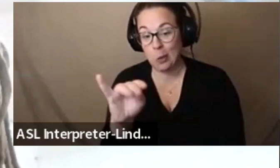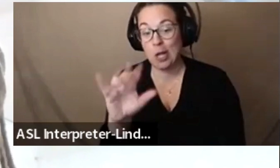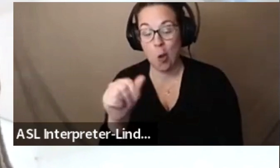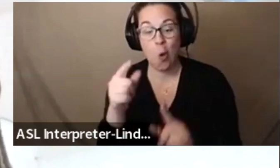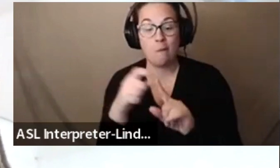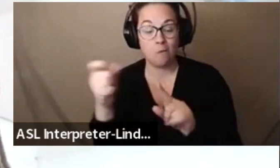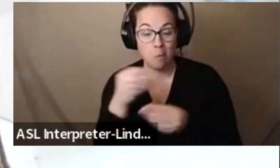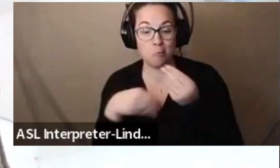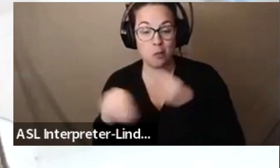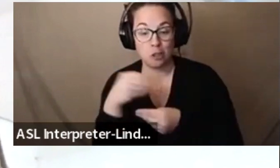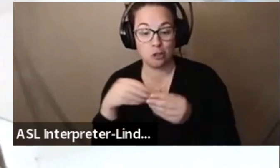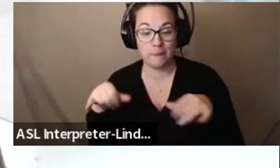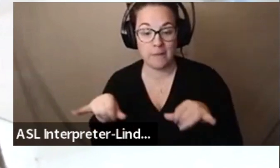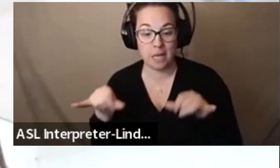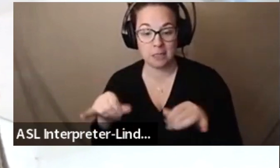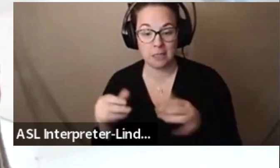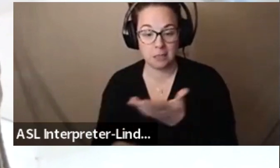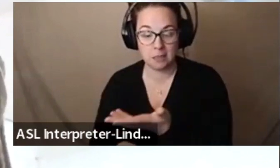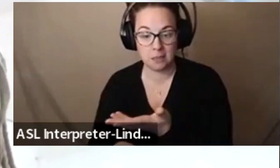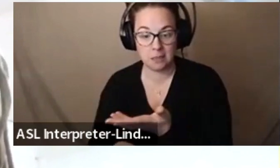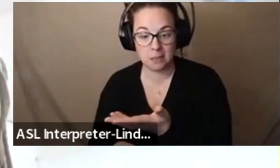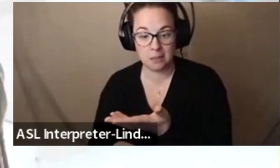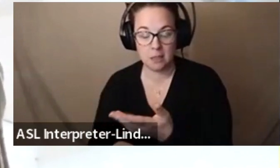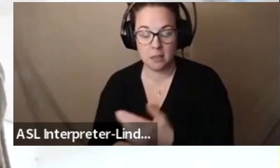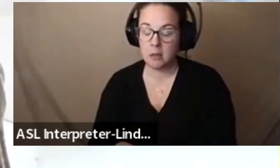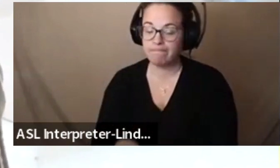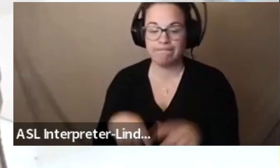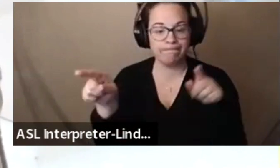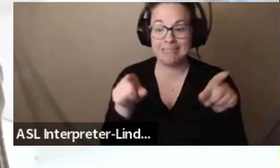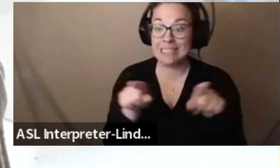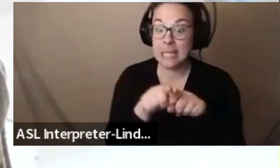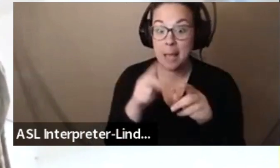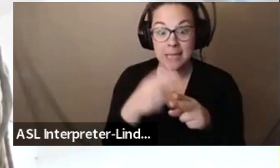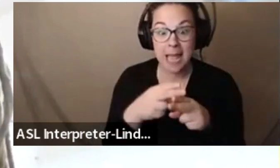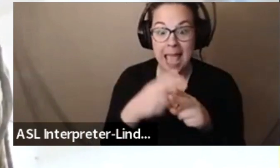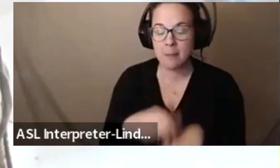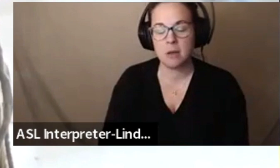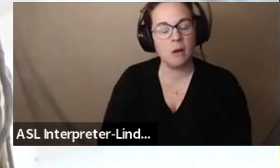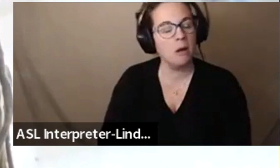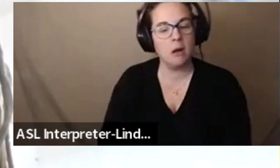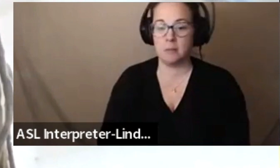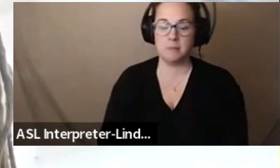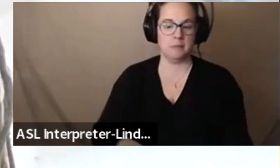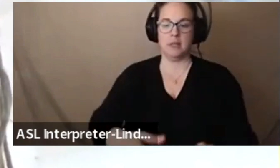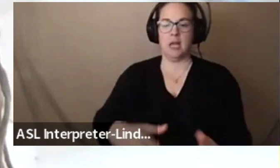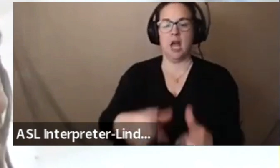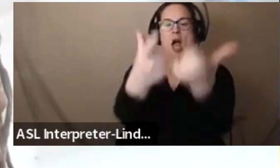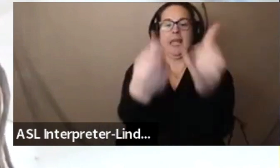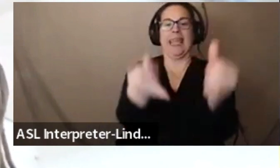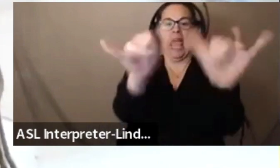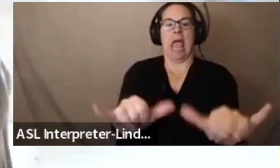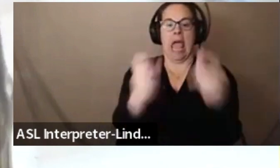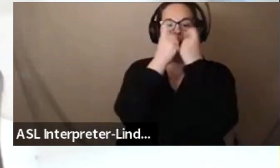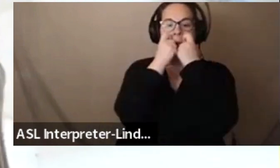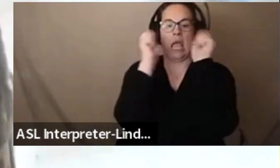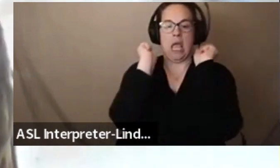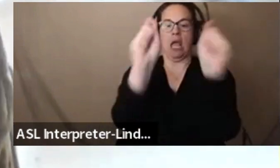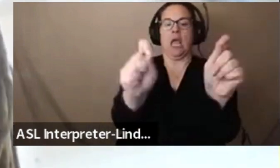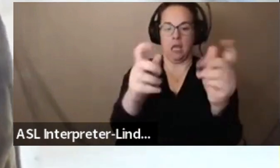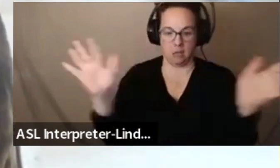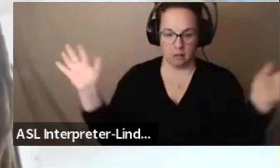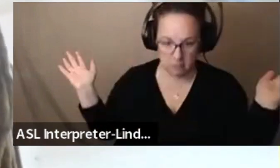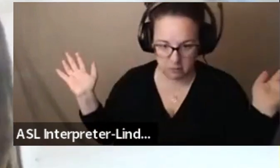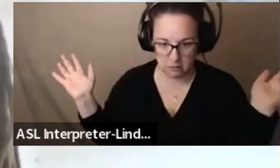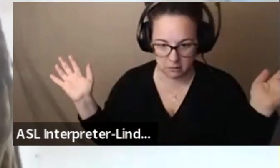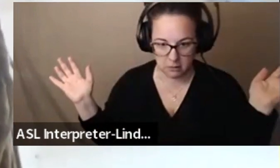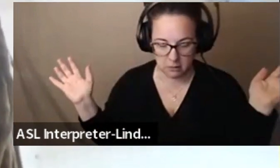other Antonio in Merchant of Venice, is for some reason both those Antonios with that same name are just bang